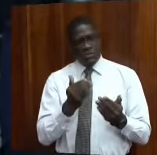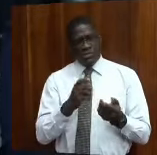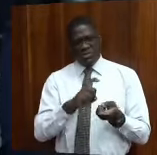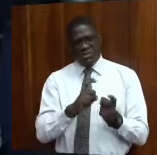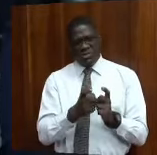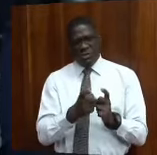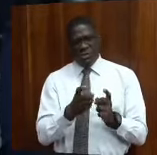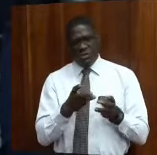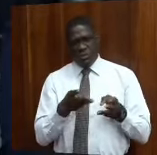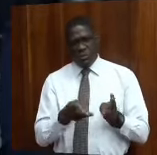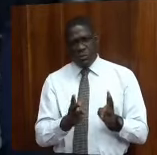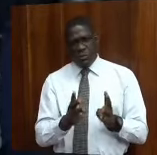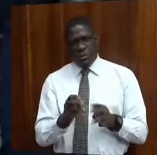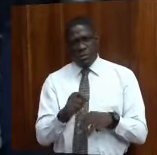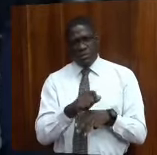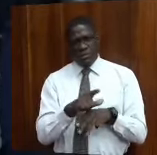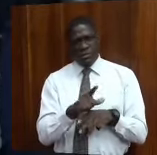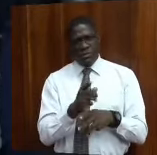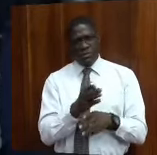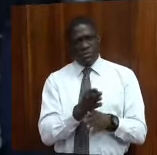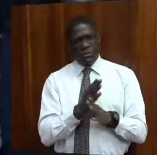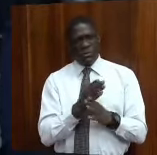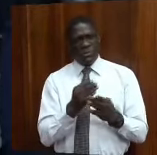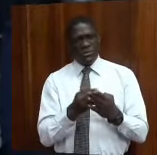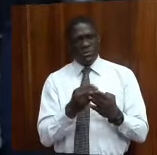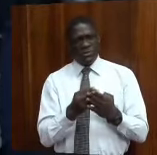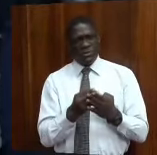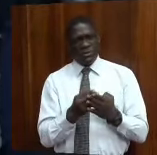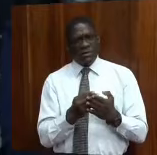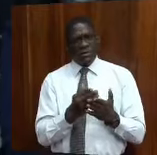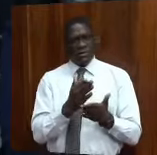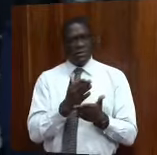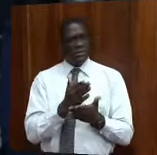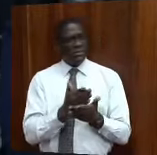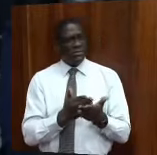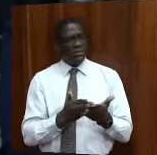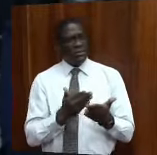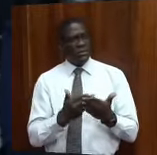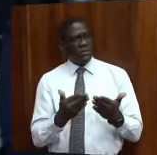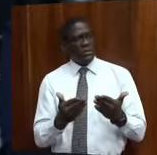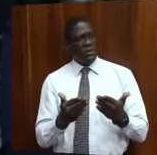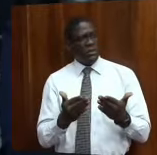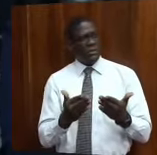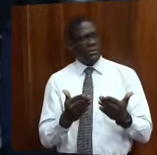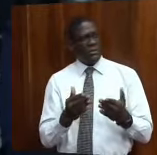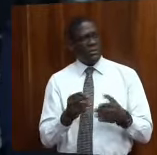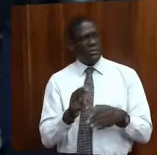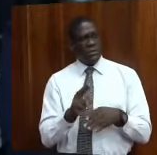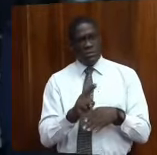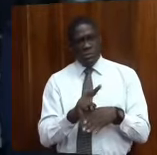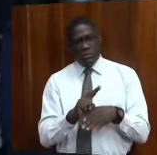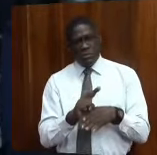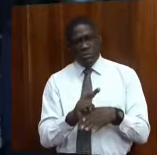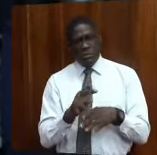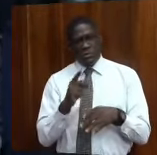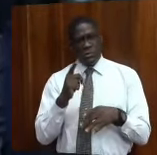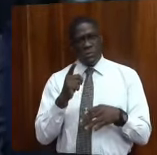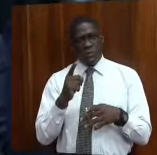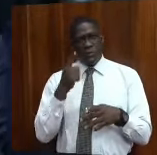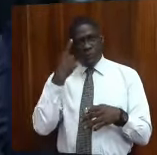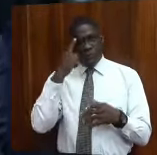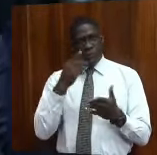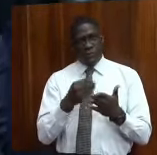instruments. Mr. Speaker, conversion of these short-term instruments is in keeping with the government's medium-term debt management